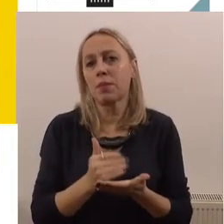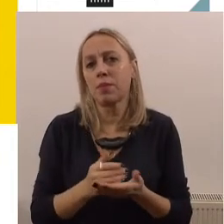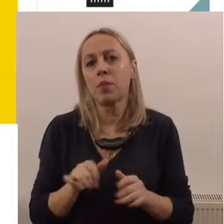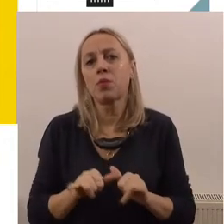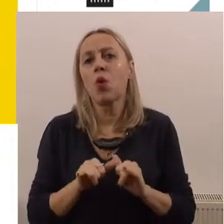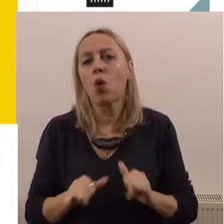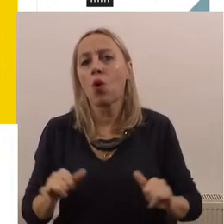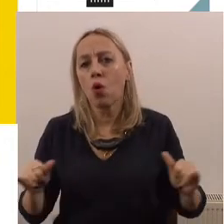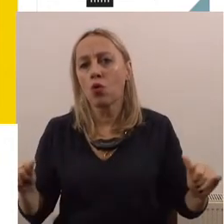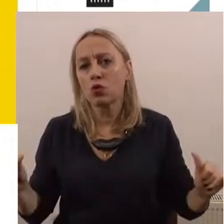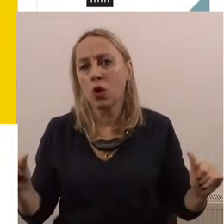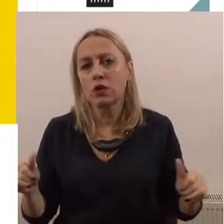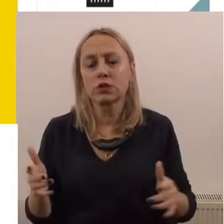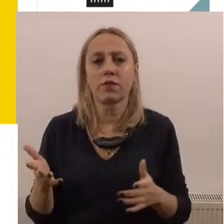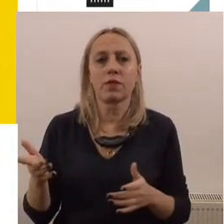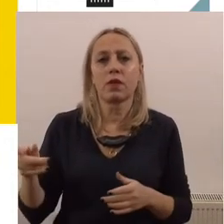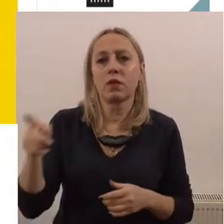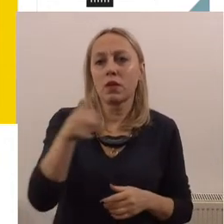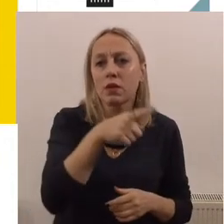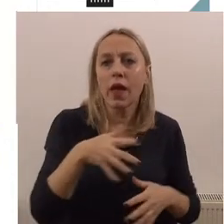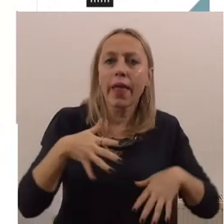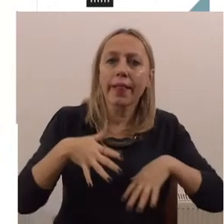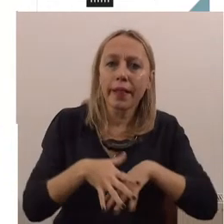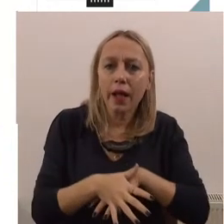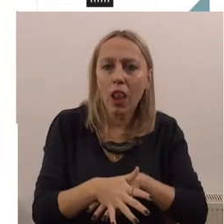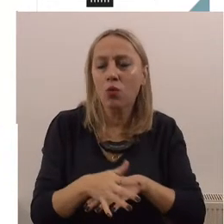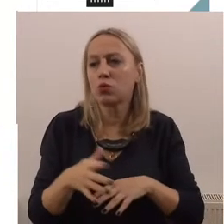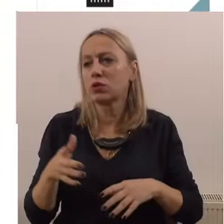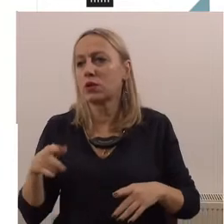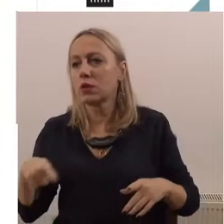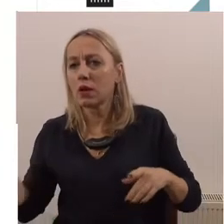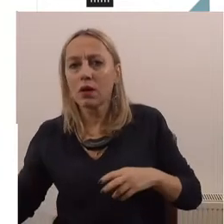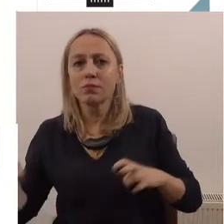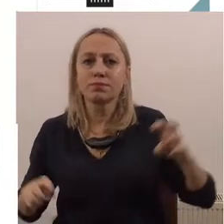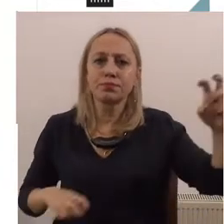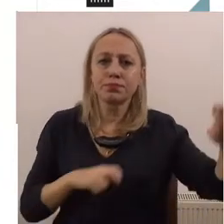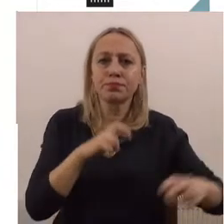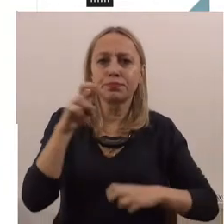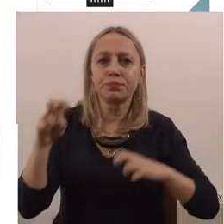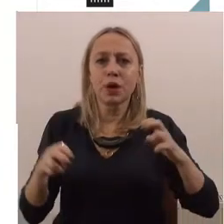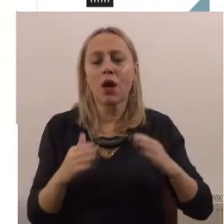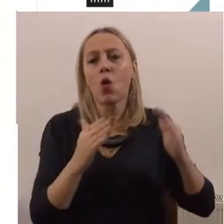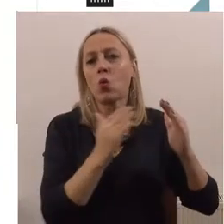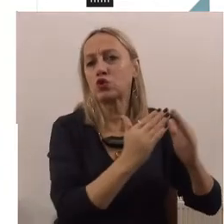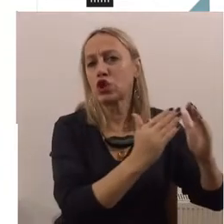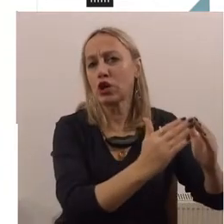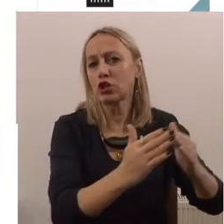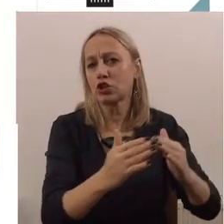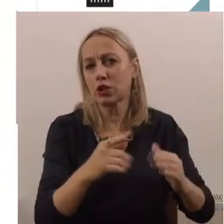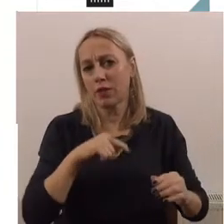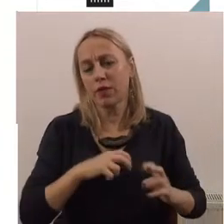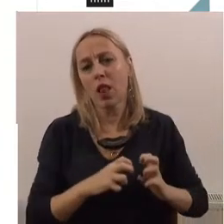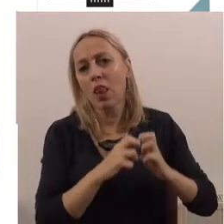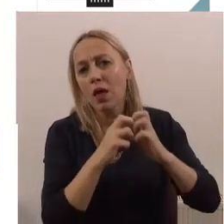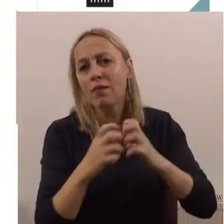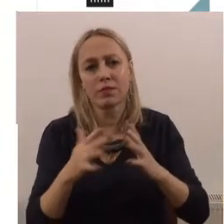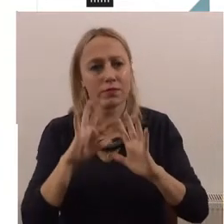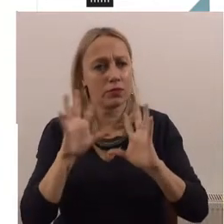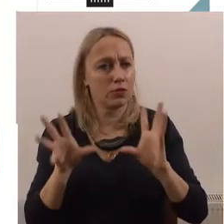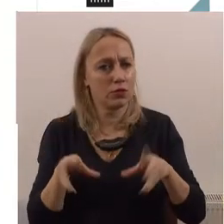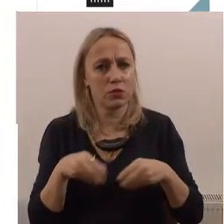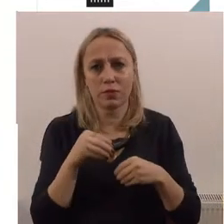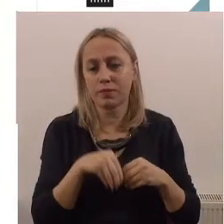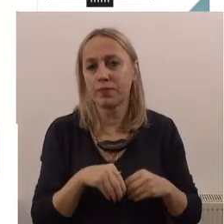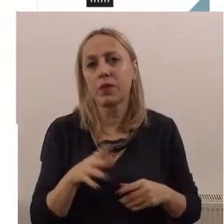lessons at schools, and we also develop programs together with the local administration on developing